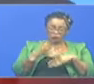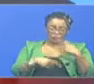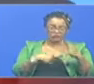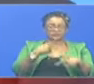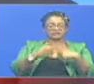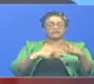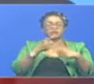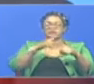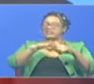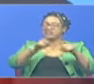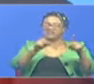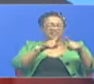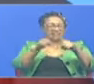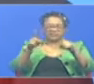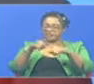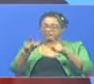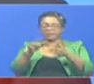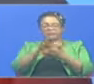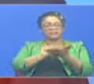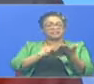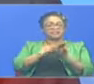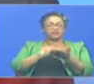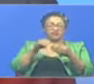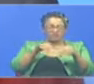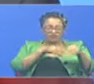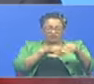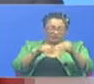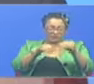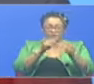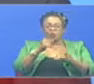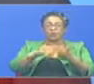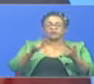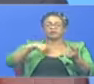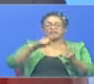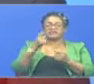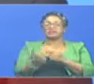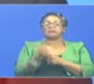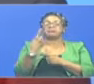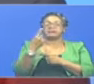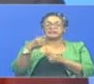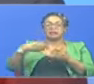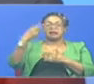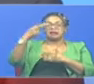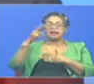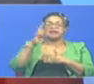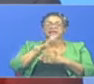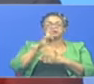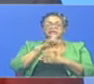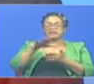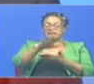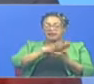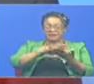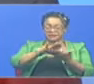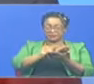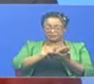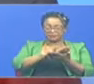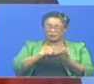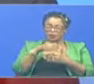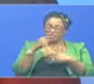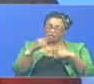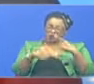different places, we want to follow the pathways that we have established in terms of high-risk areas, and we will continue to do that.